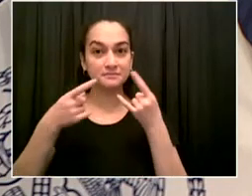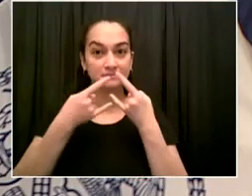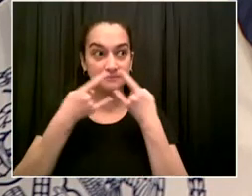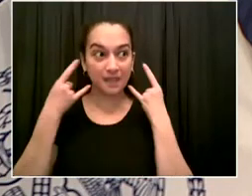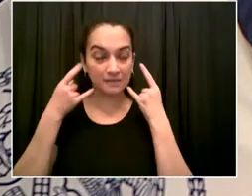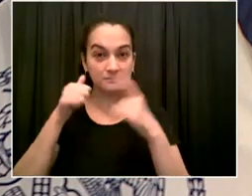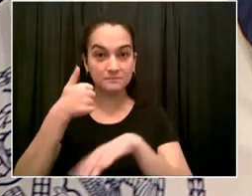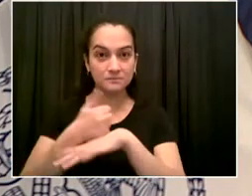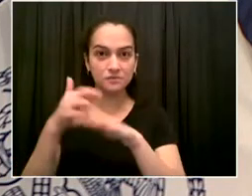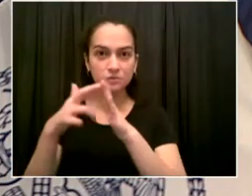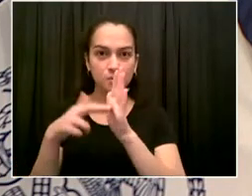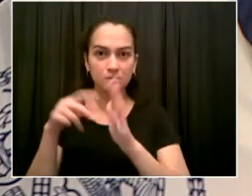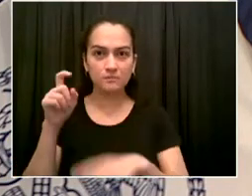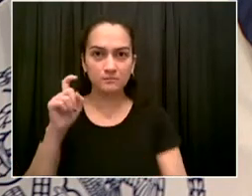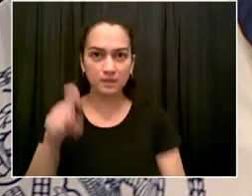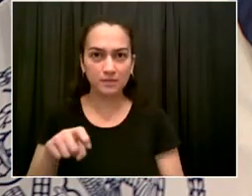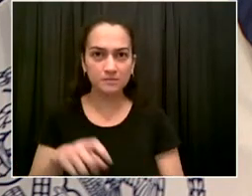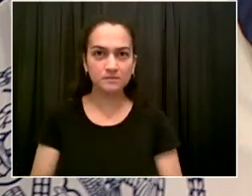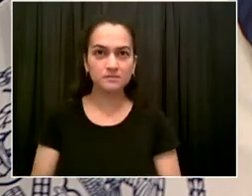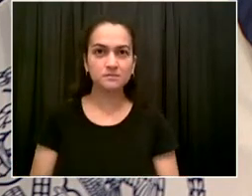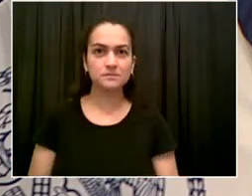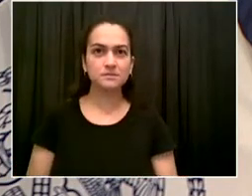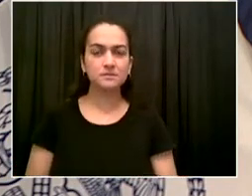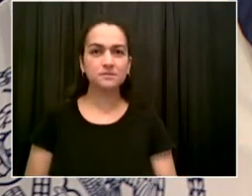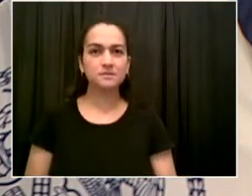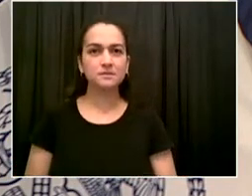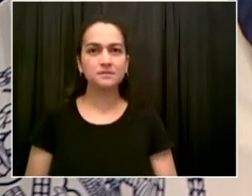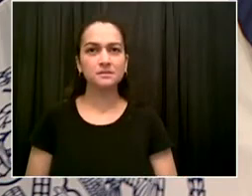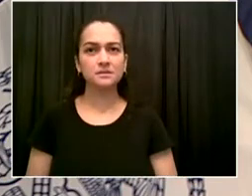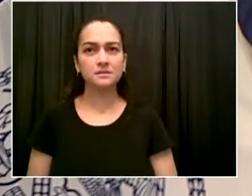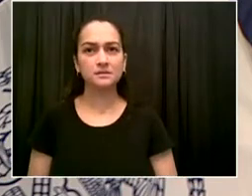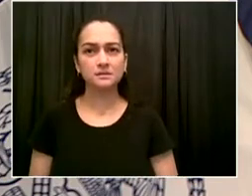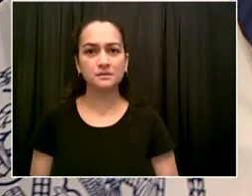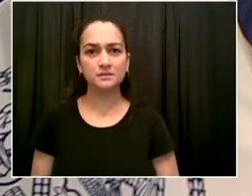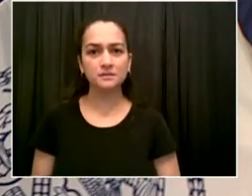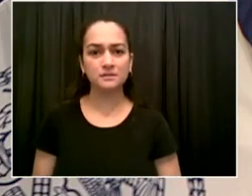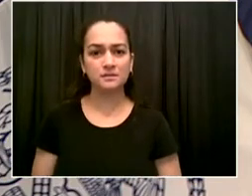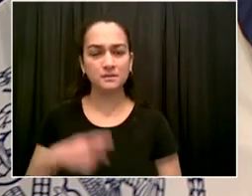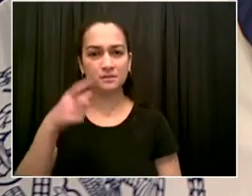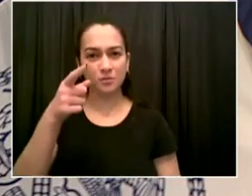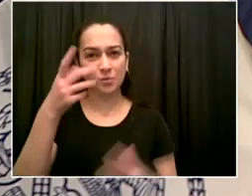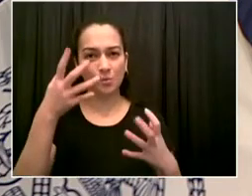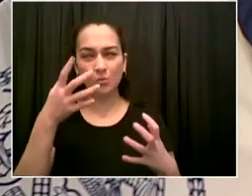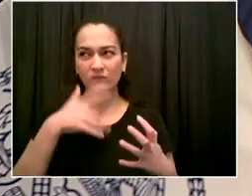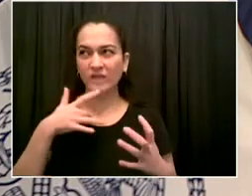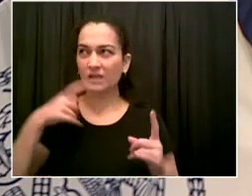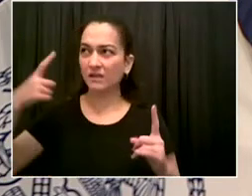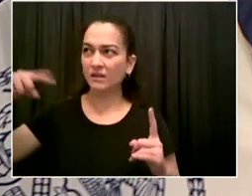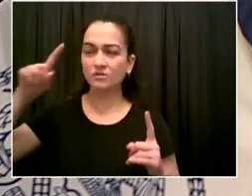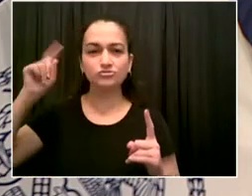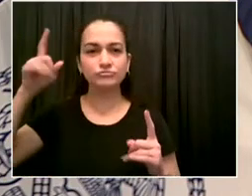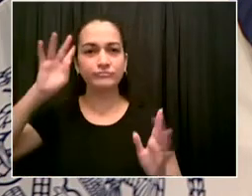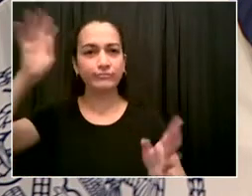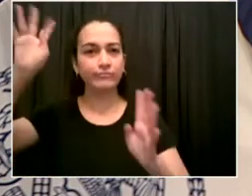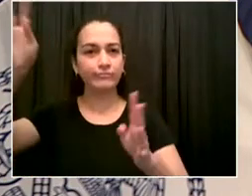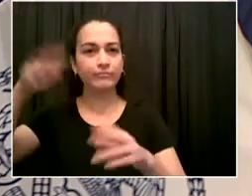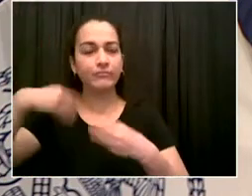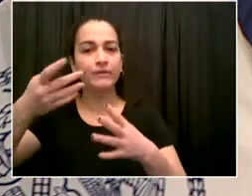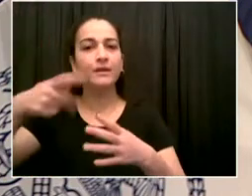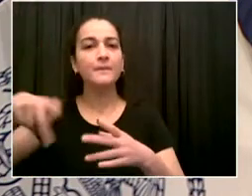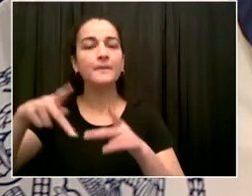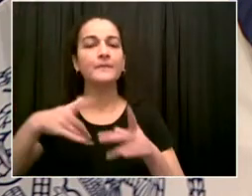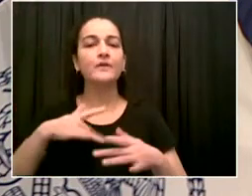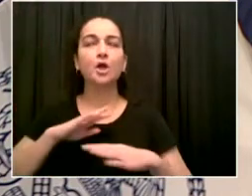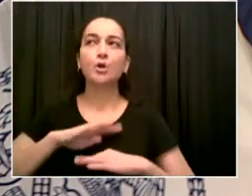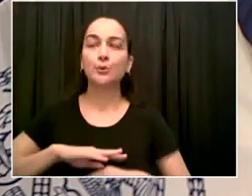progress? Well, Bob, a big, sprawling, important question. I would just note,